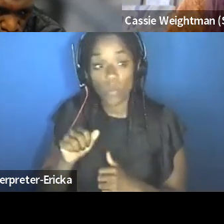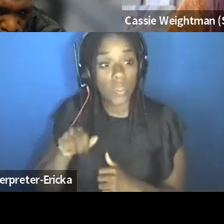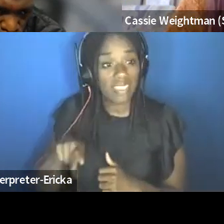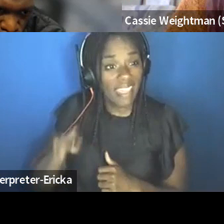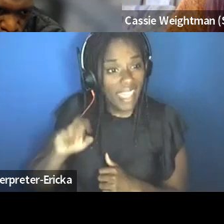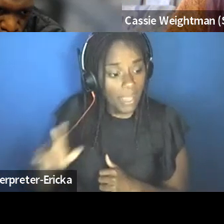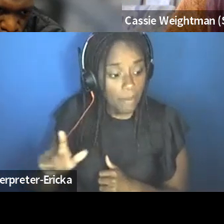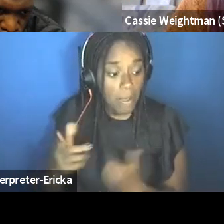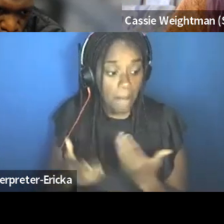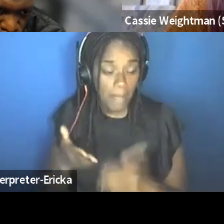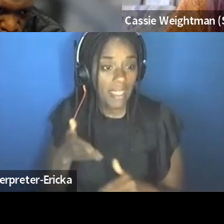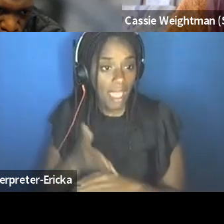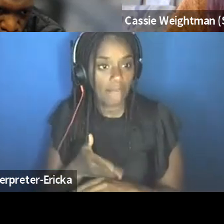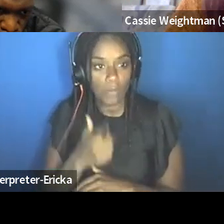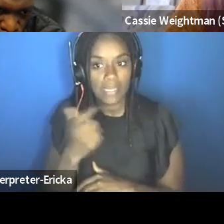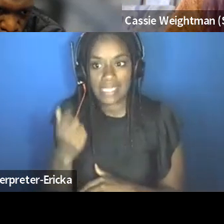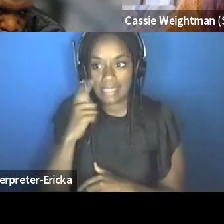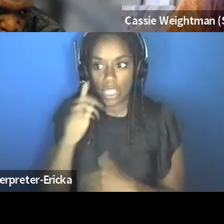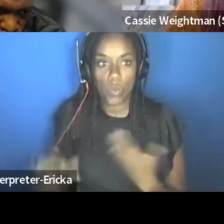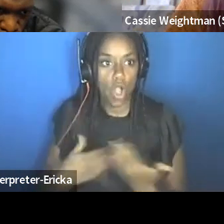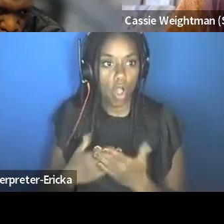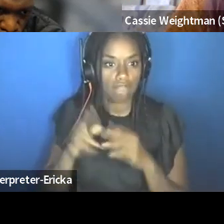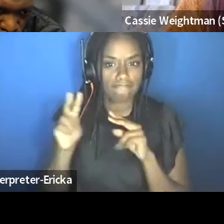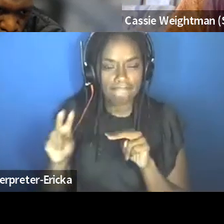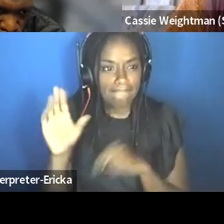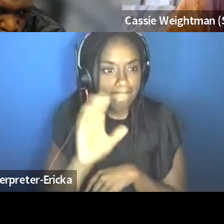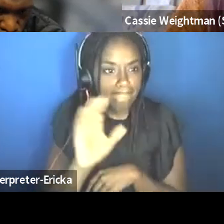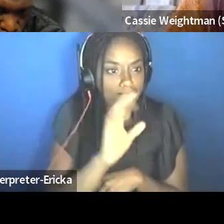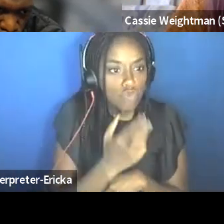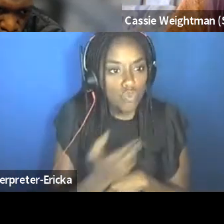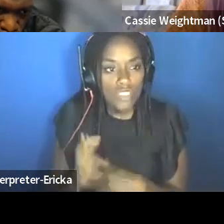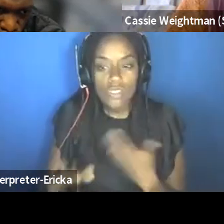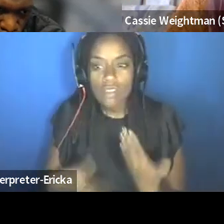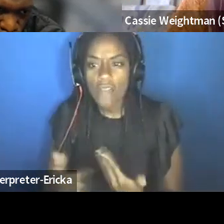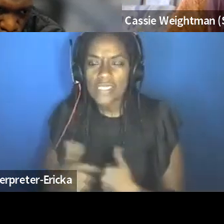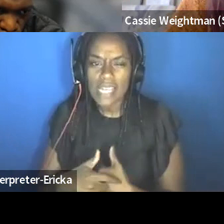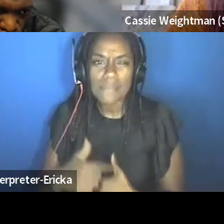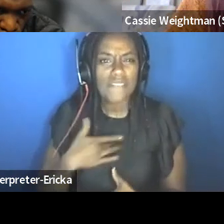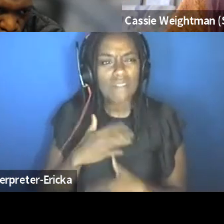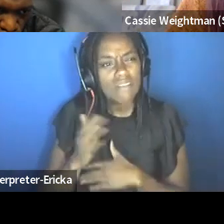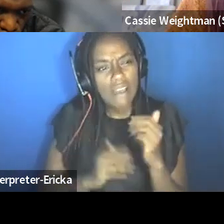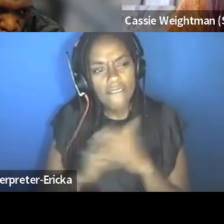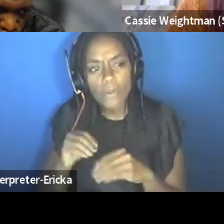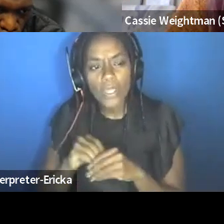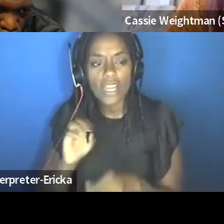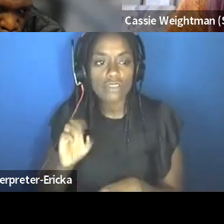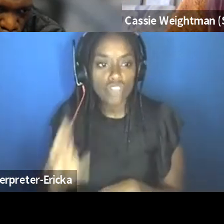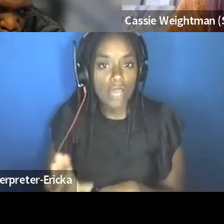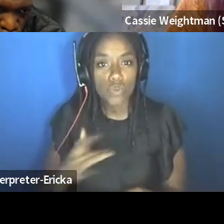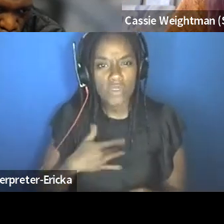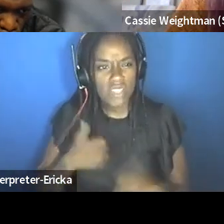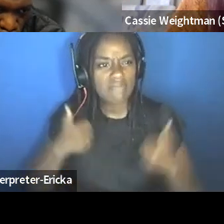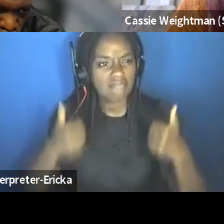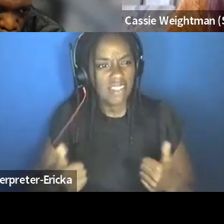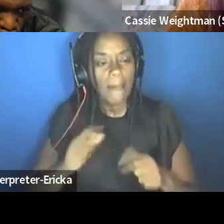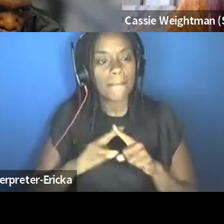send out, because I think we're all looking for resources all the time to help us feel comfortable in our jobs so that we feel like we're doing a good job, but also that we're supported so that